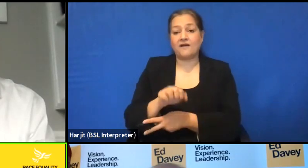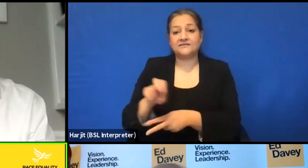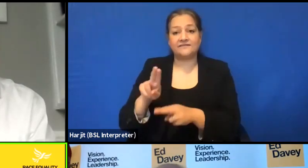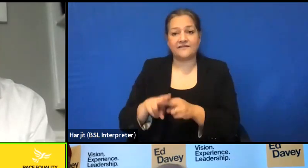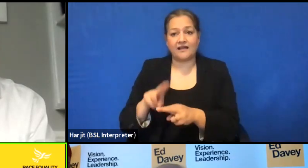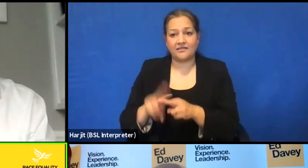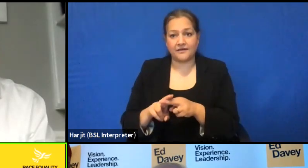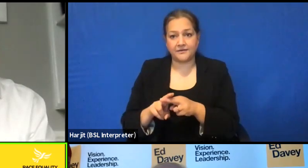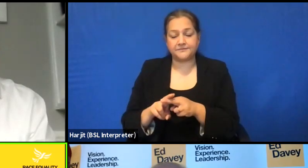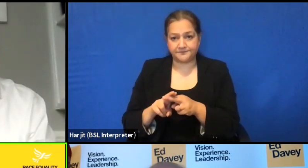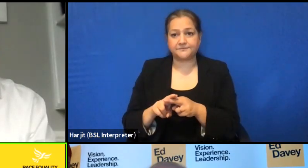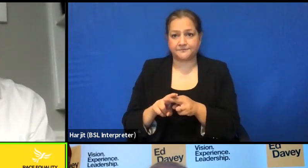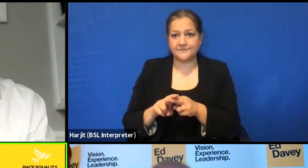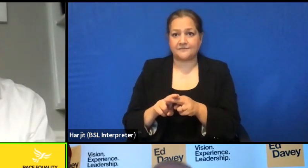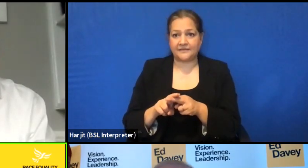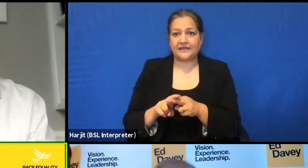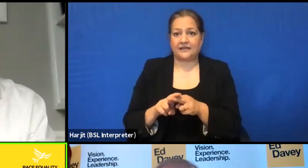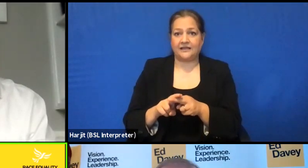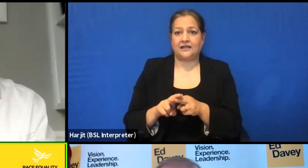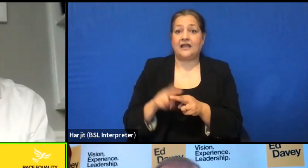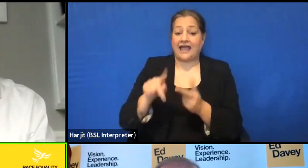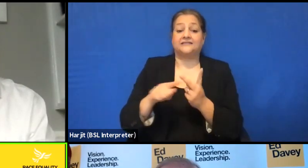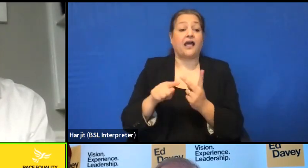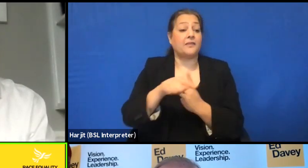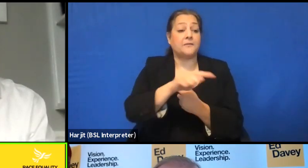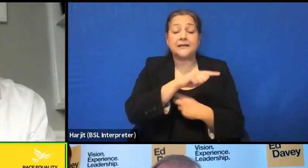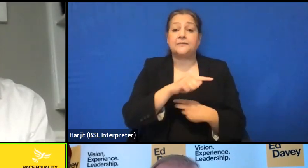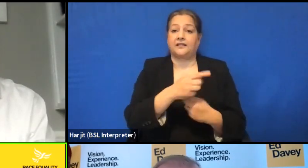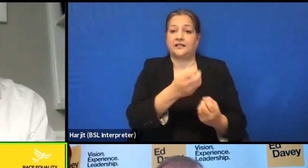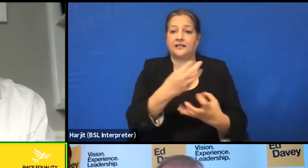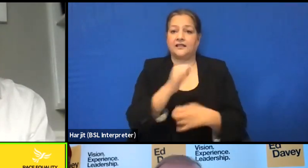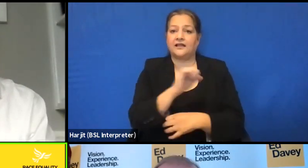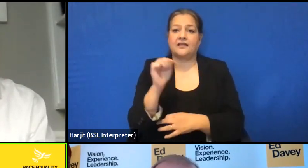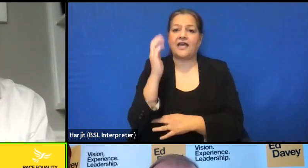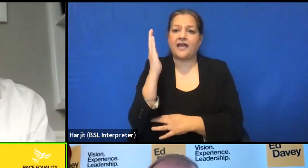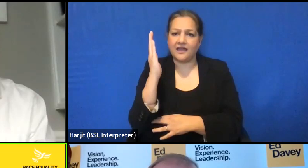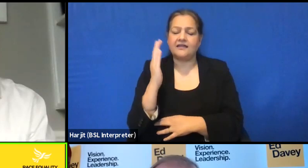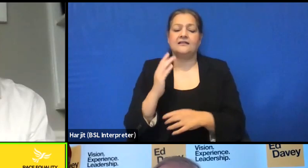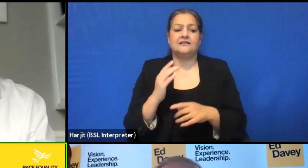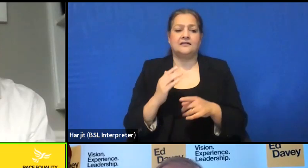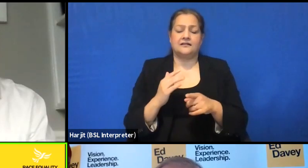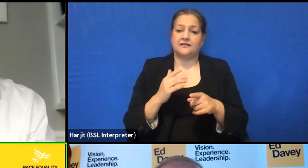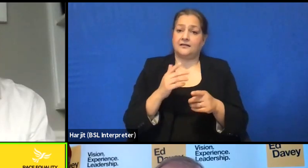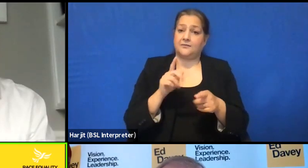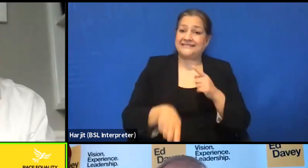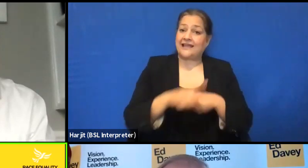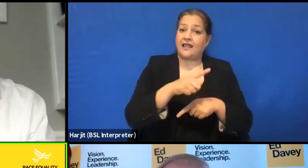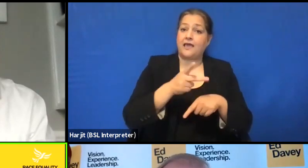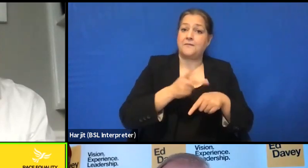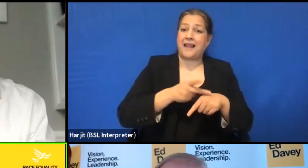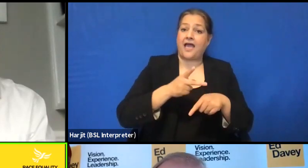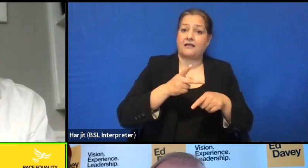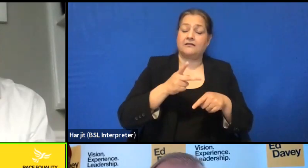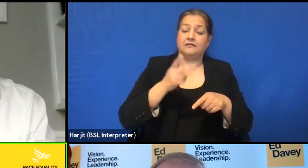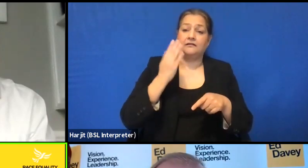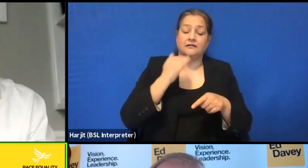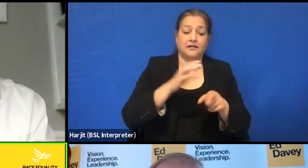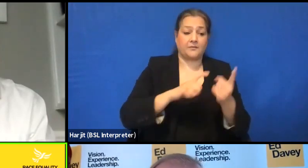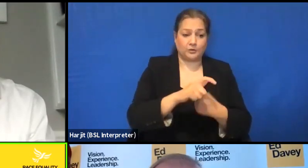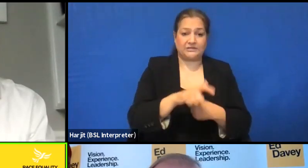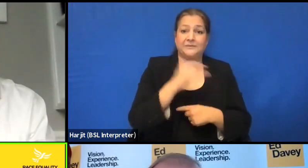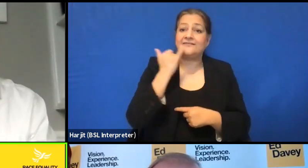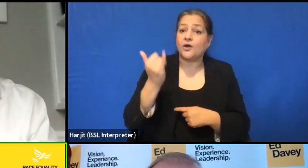of the Black community in particular, who had been told by NHS 111 that one of the things that they needed